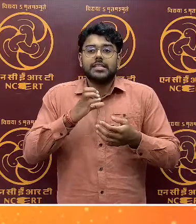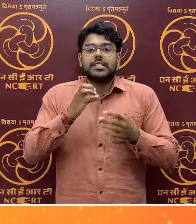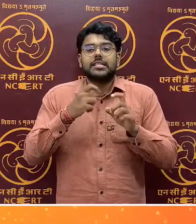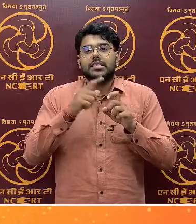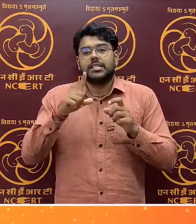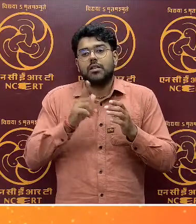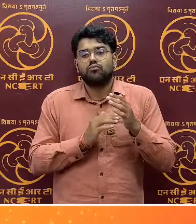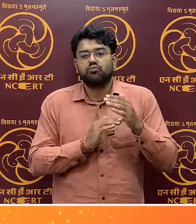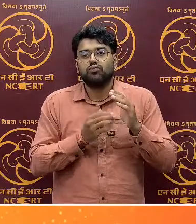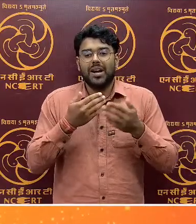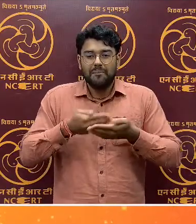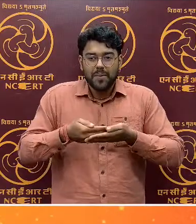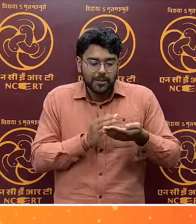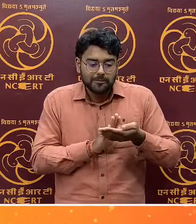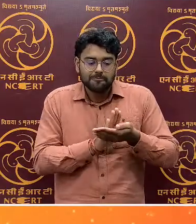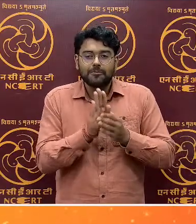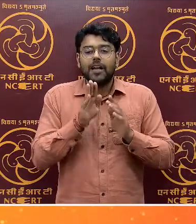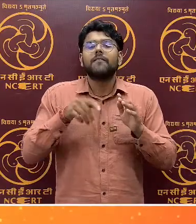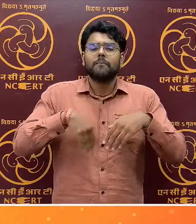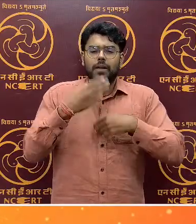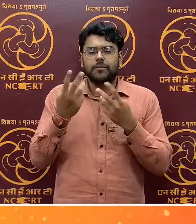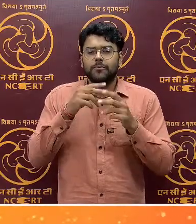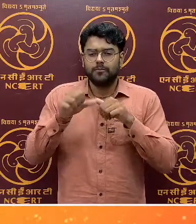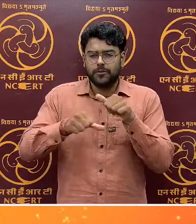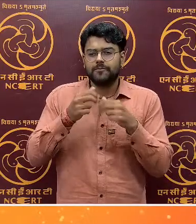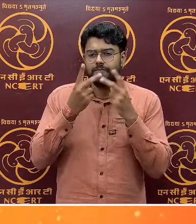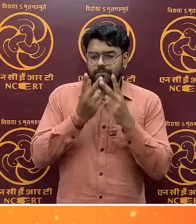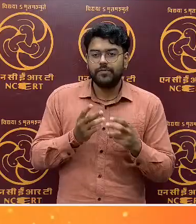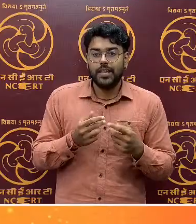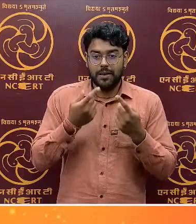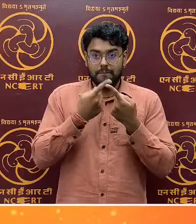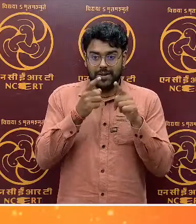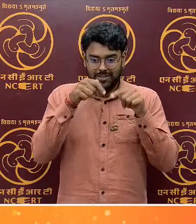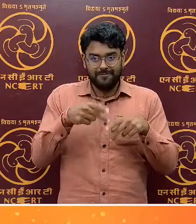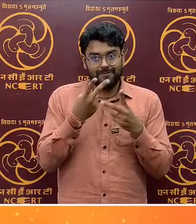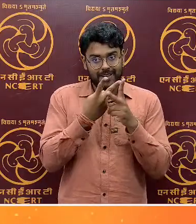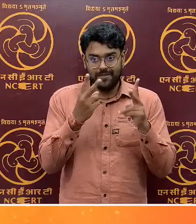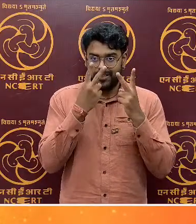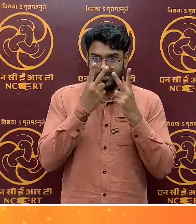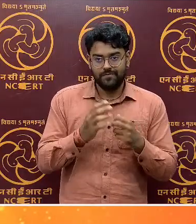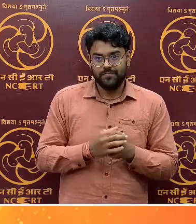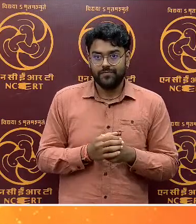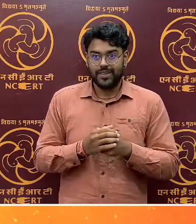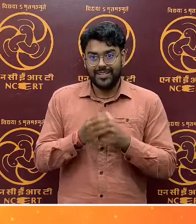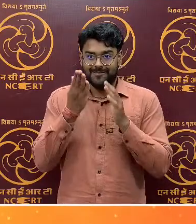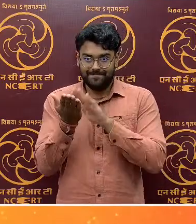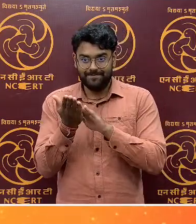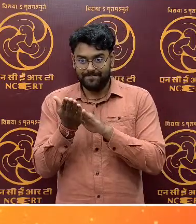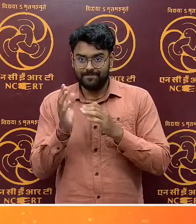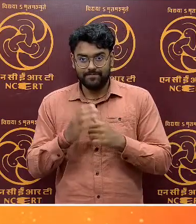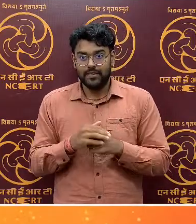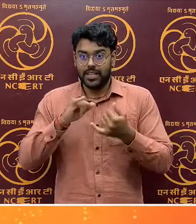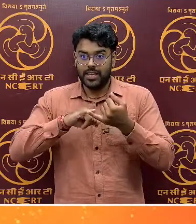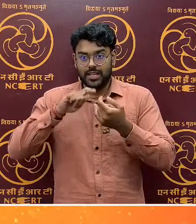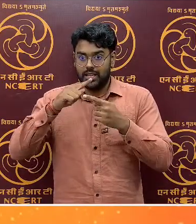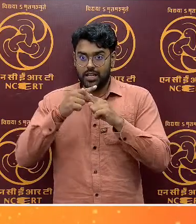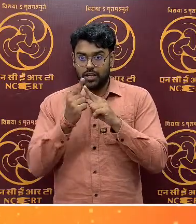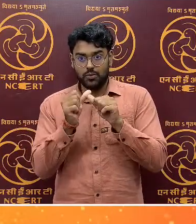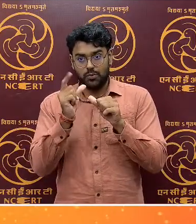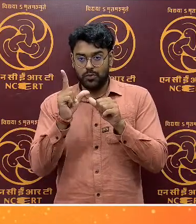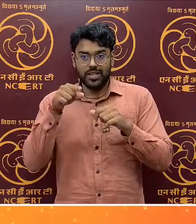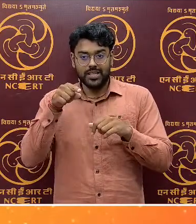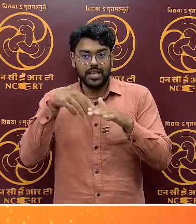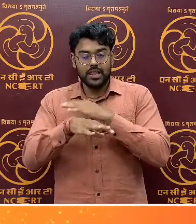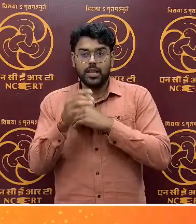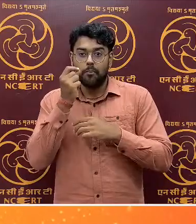So we'll just see that also, the whole process. We'll just quickly see the difference. So sexual reproduction, I told you, 2 parents are required. Yeah.